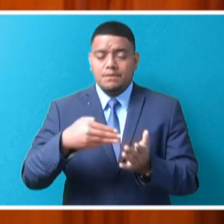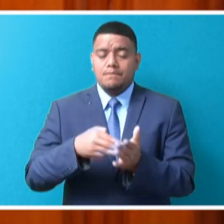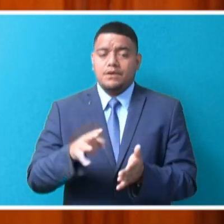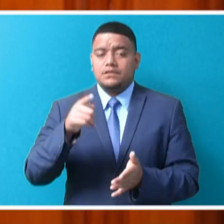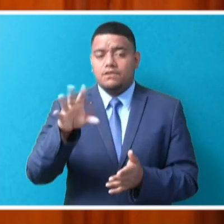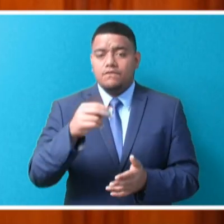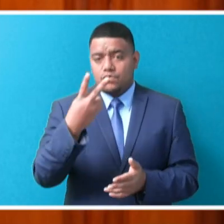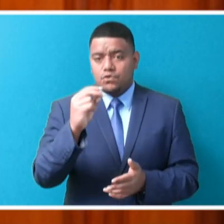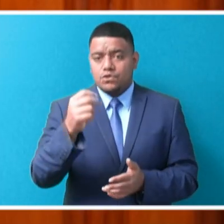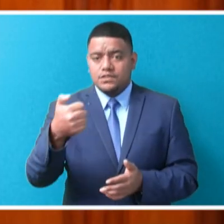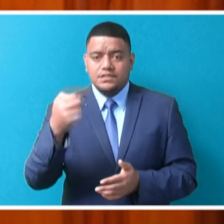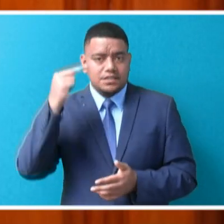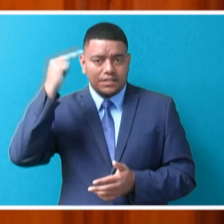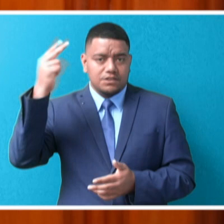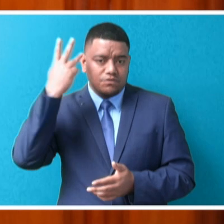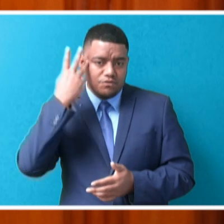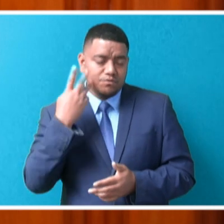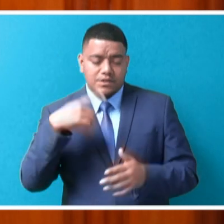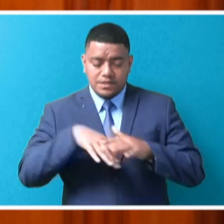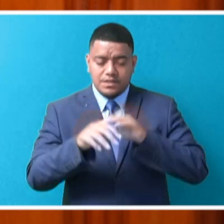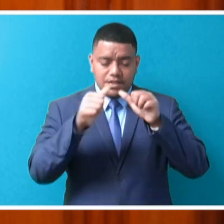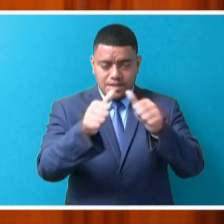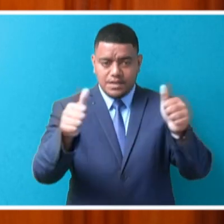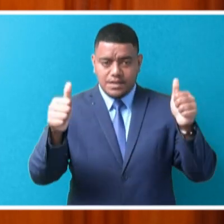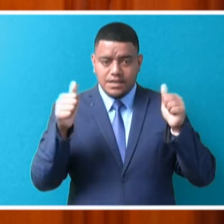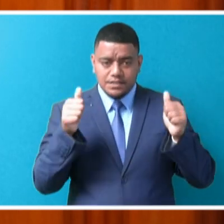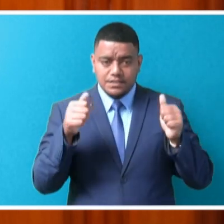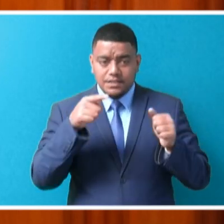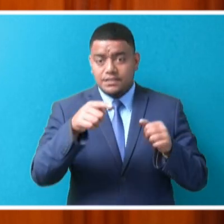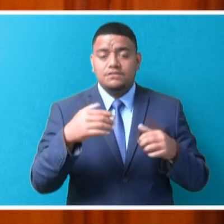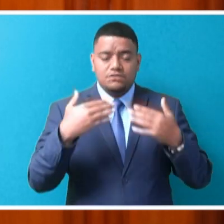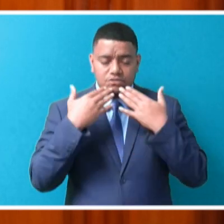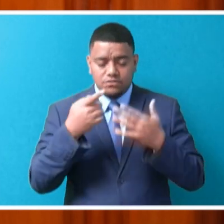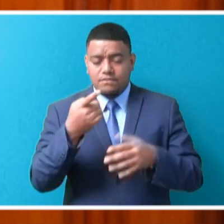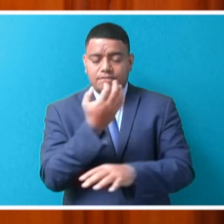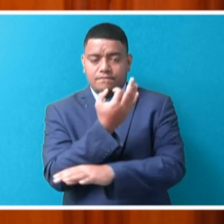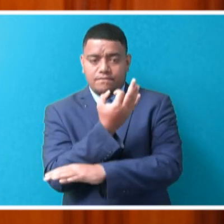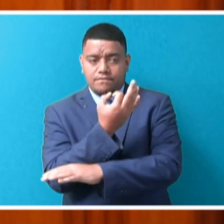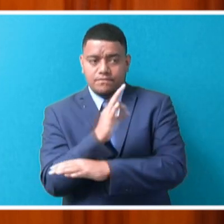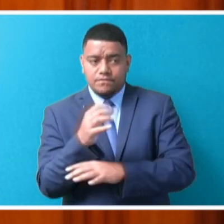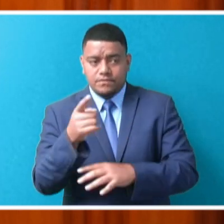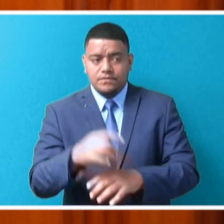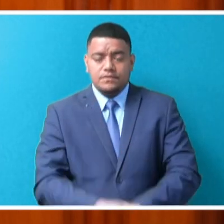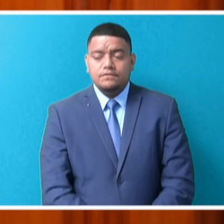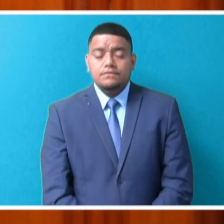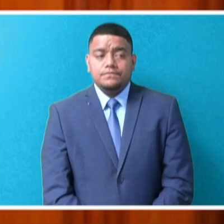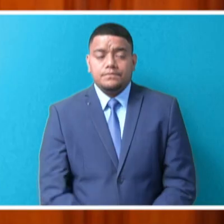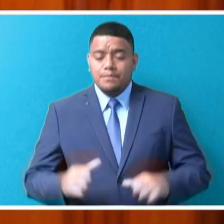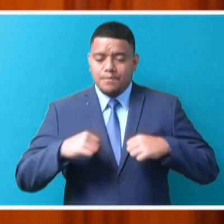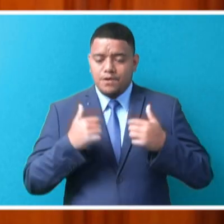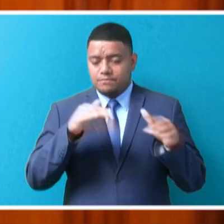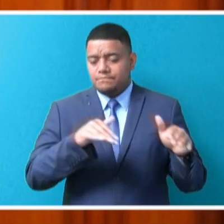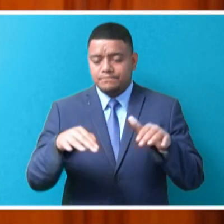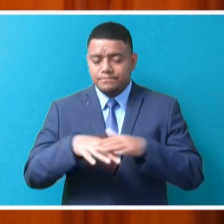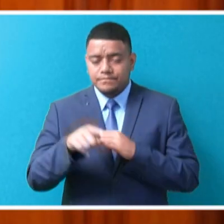of the 2026 National Women in Agriculture Symposium, in which the forestry and fishery sectors are proud participants. The symposium brings